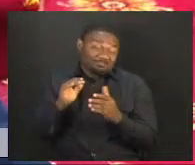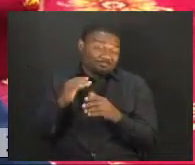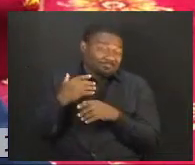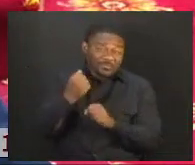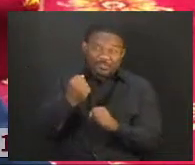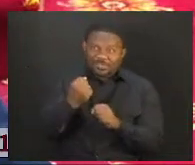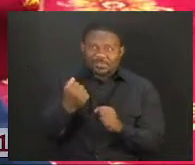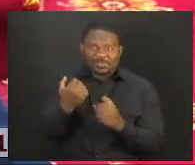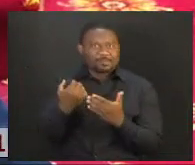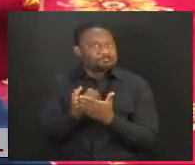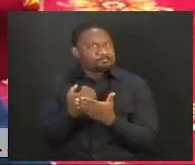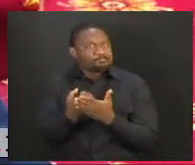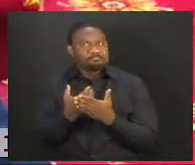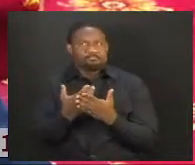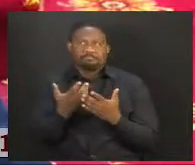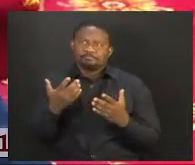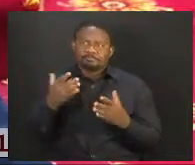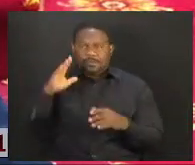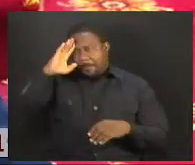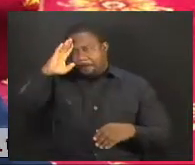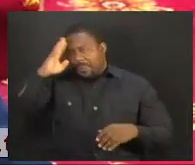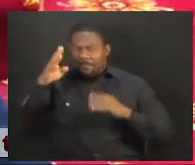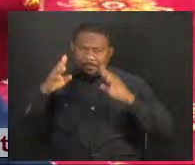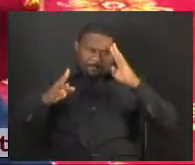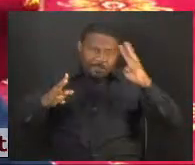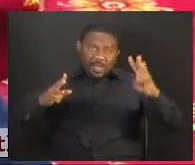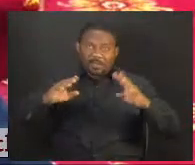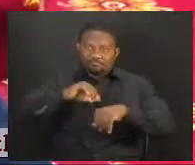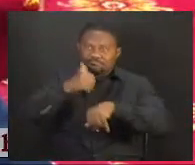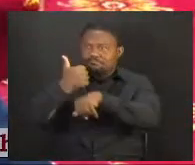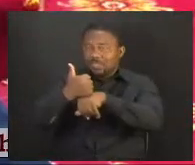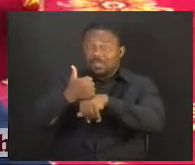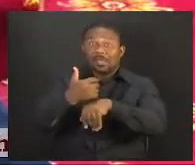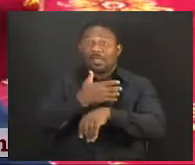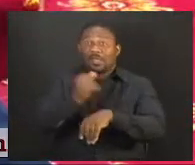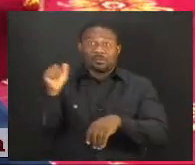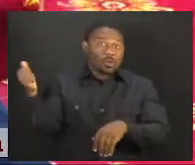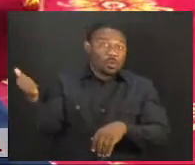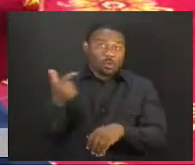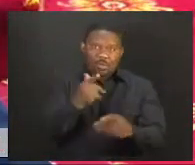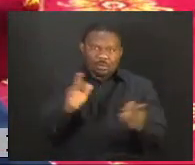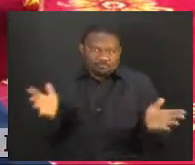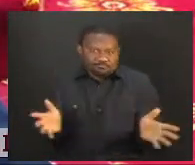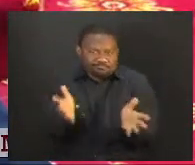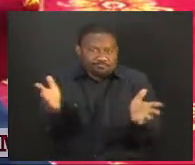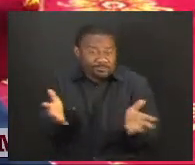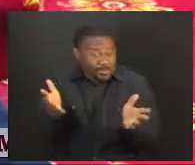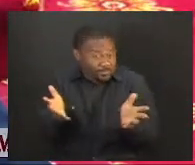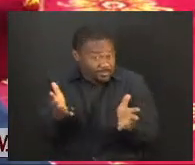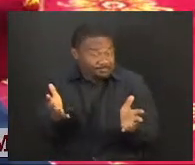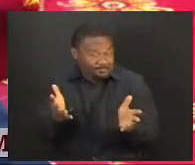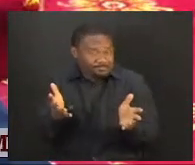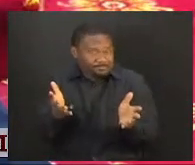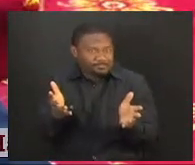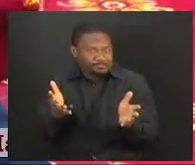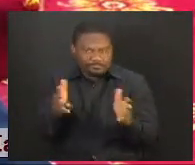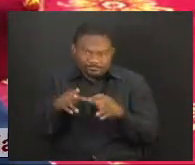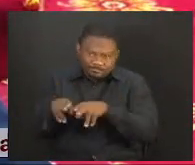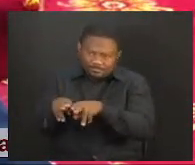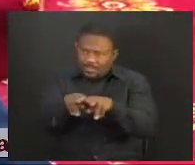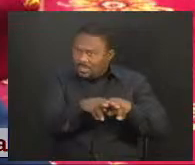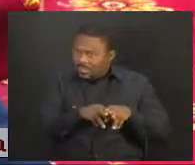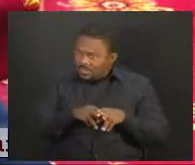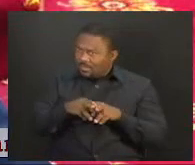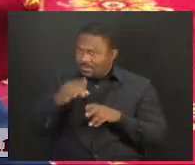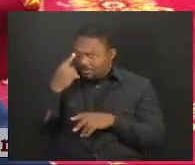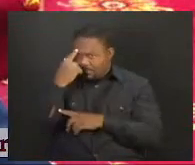innovation, and uplift every Ghanaian. Mr. Speaker, with unity and determination, I repeat, we